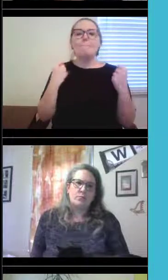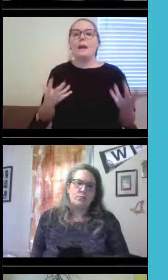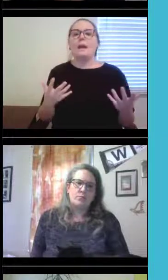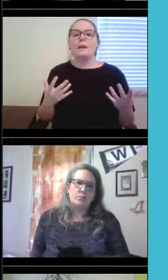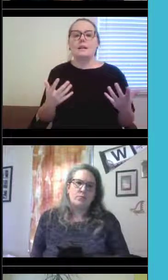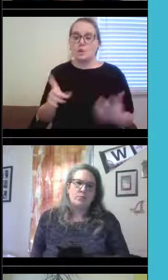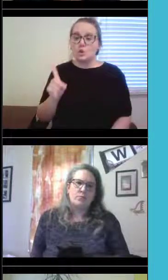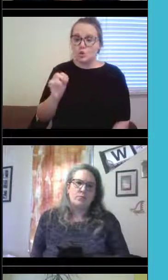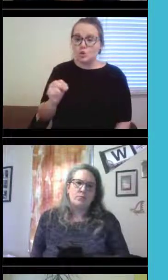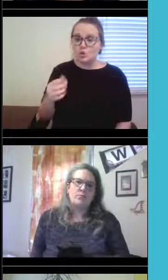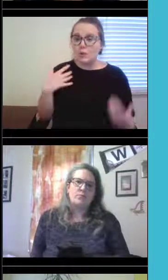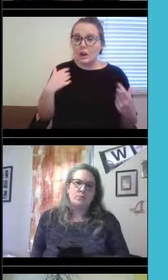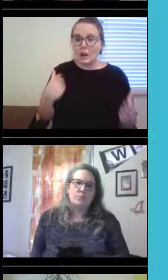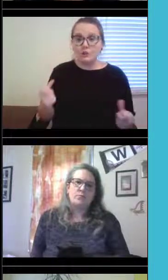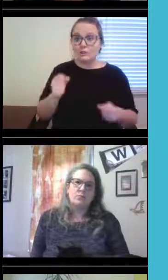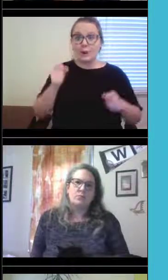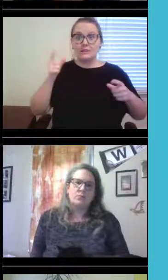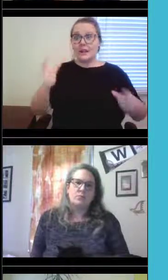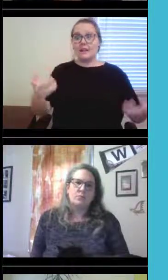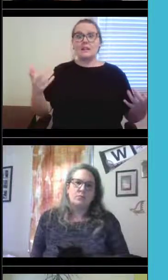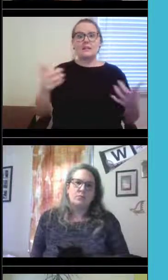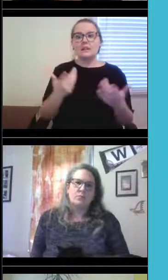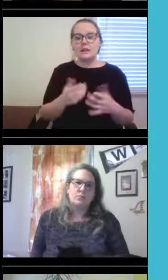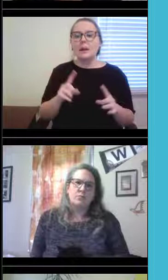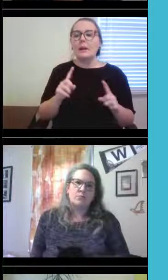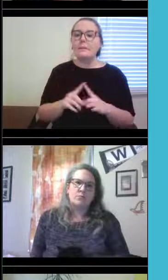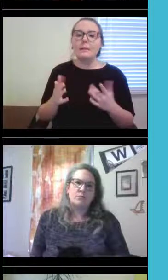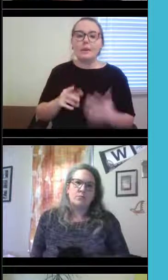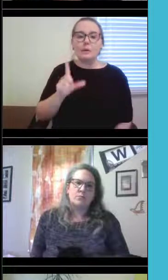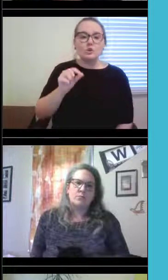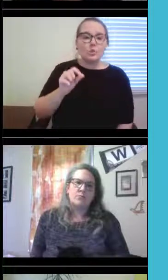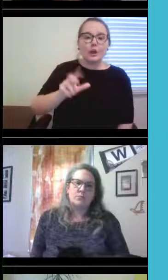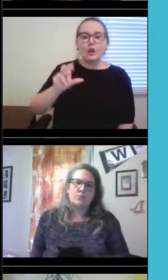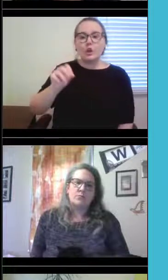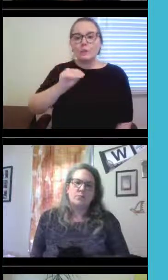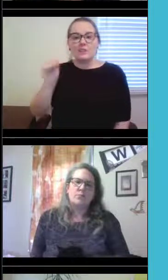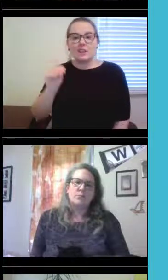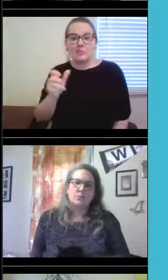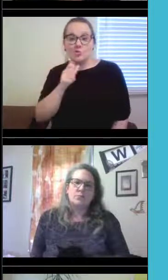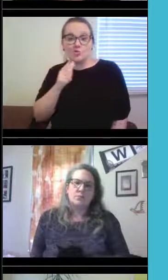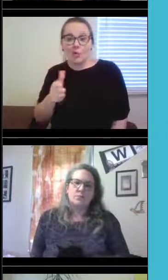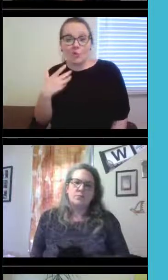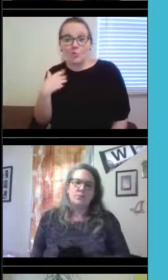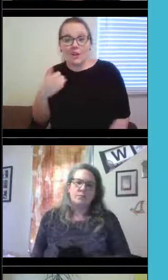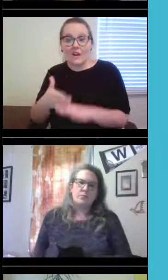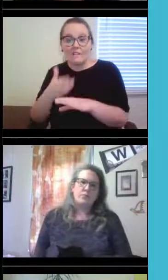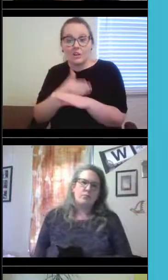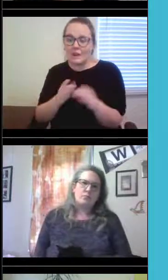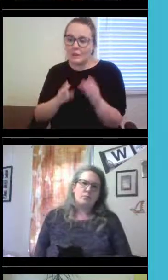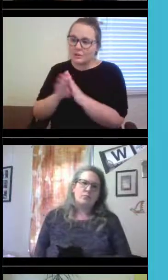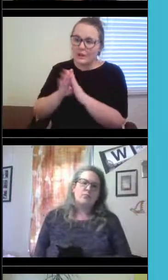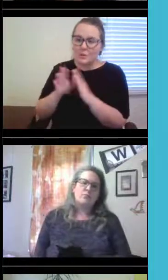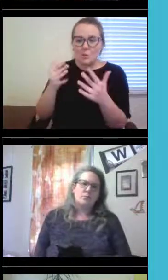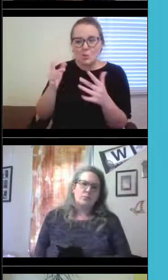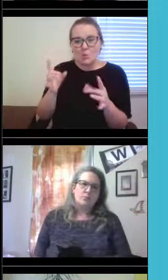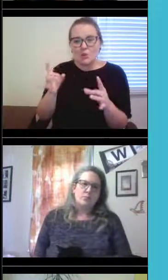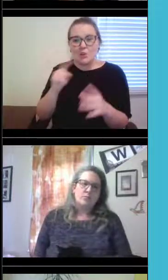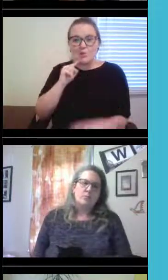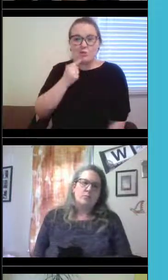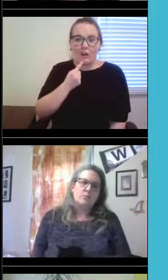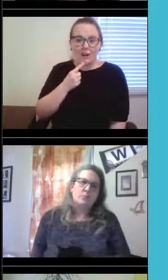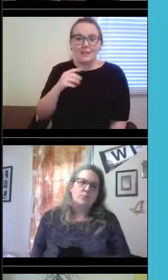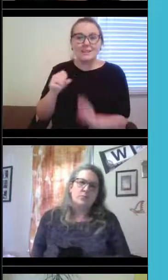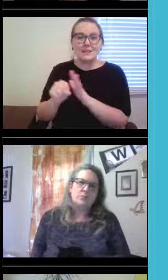do recover spontaneously, but there can be, you know, 20 to 30% that don't, that may develop sort of chronic symptoms. So in